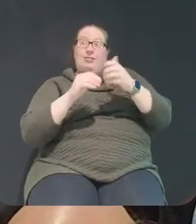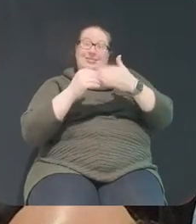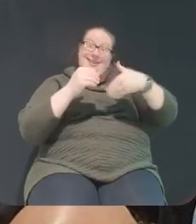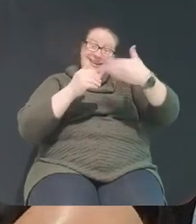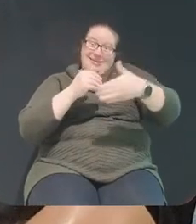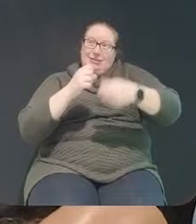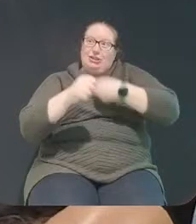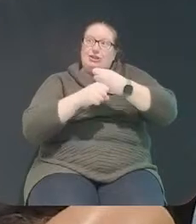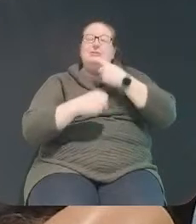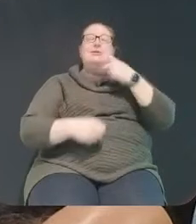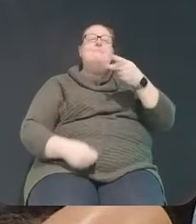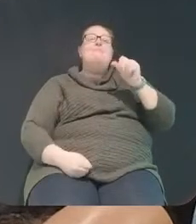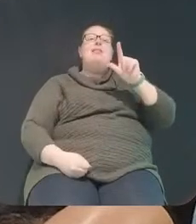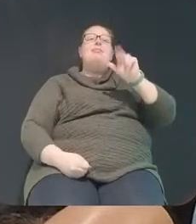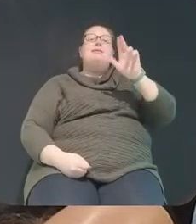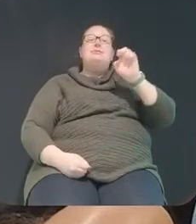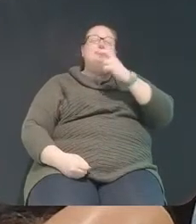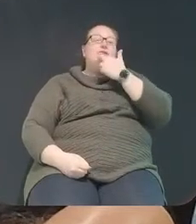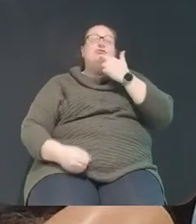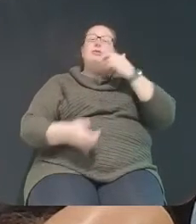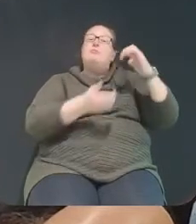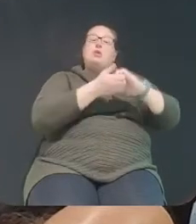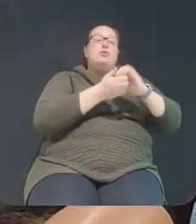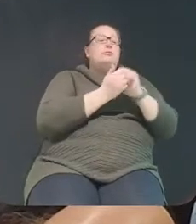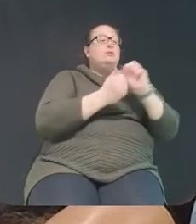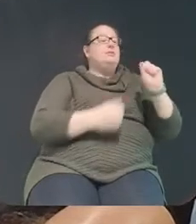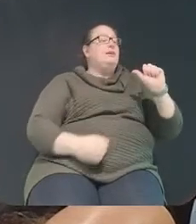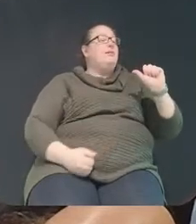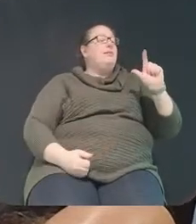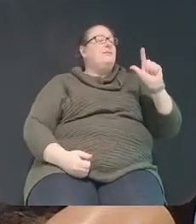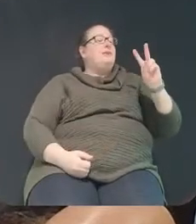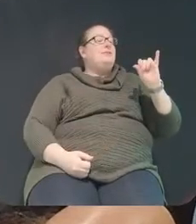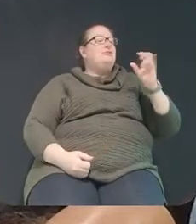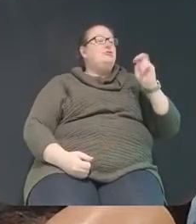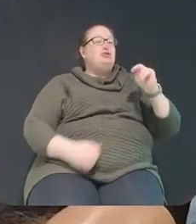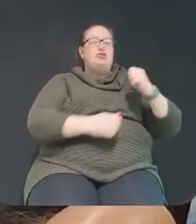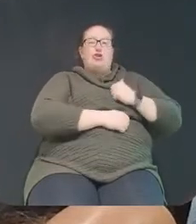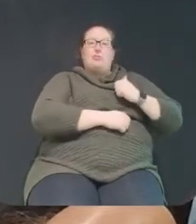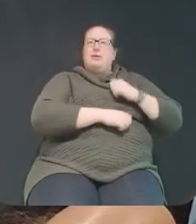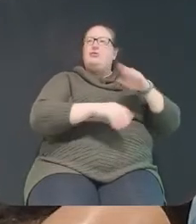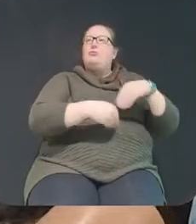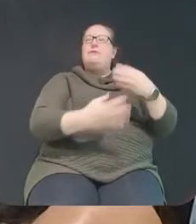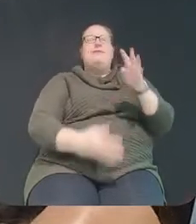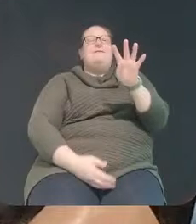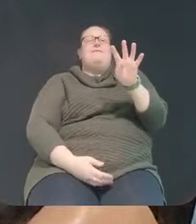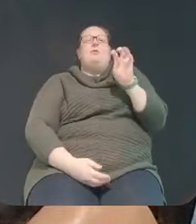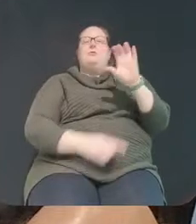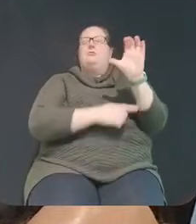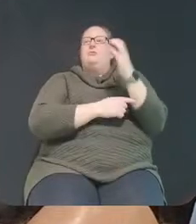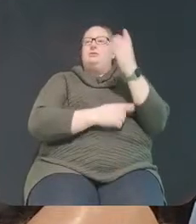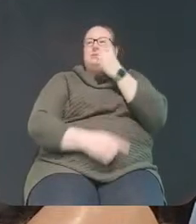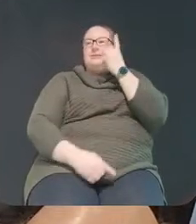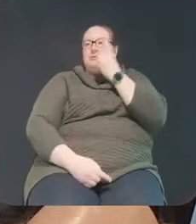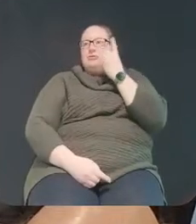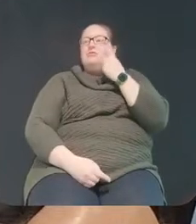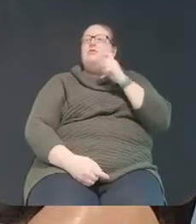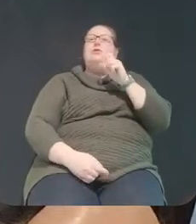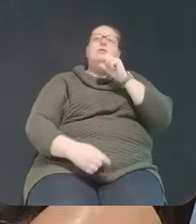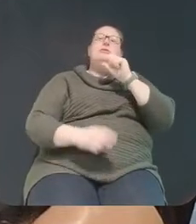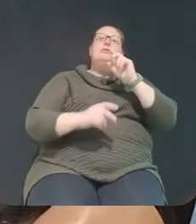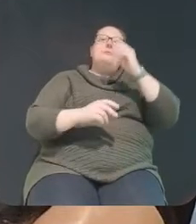Palace Restaurant had partnered with the Salvation Army to provide 400 Christmas dinners to, quote, unemployed and homeless